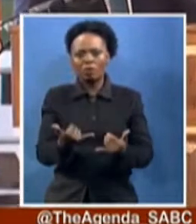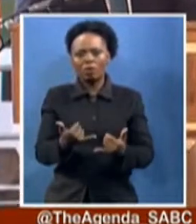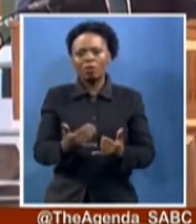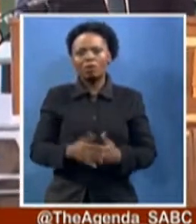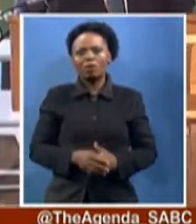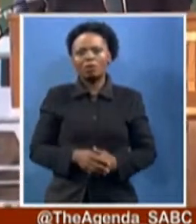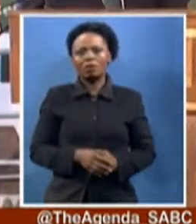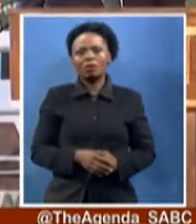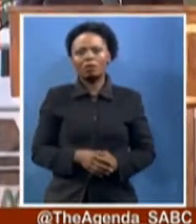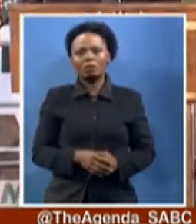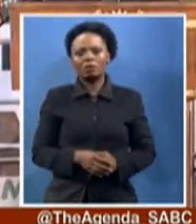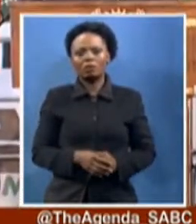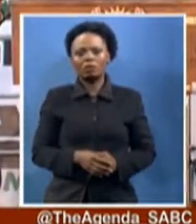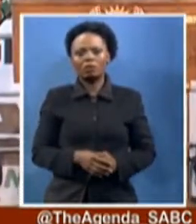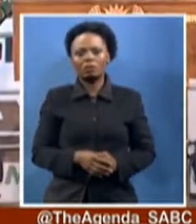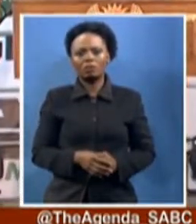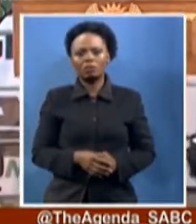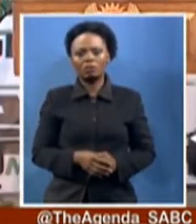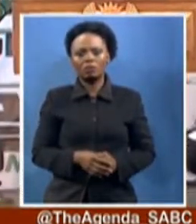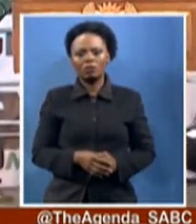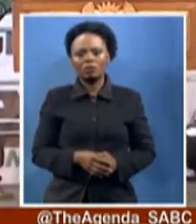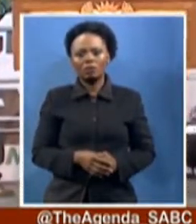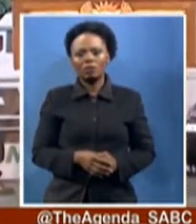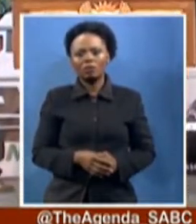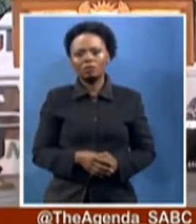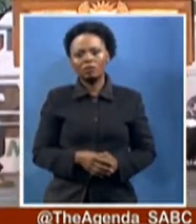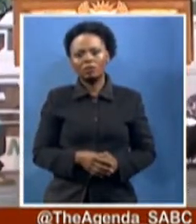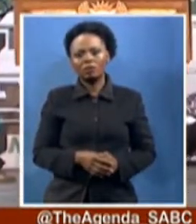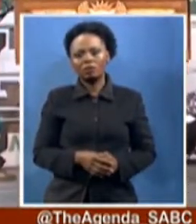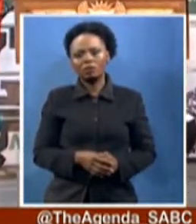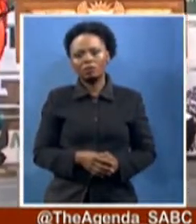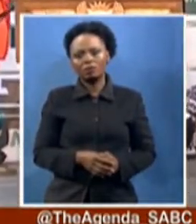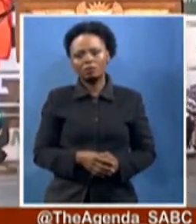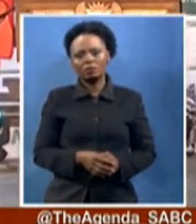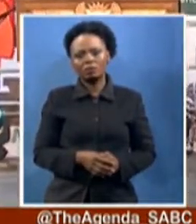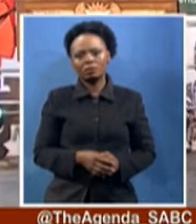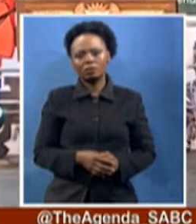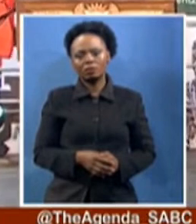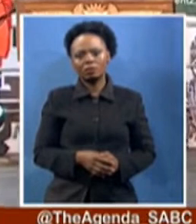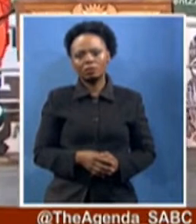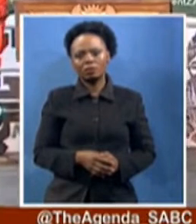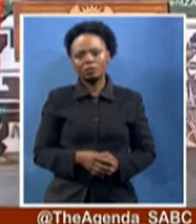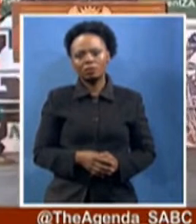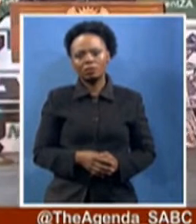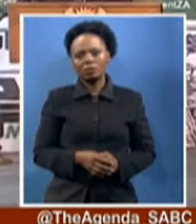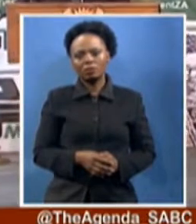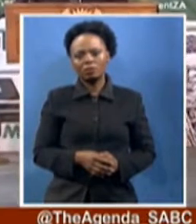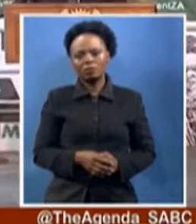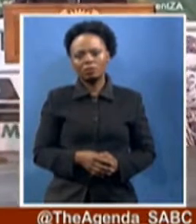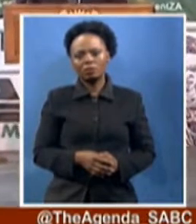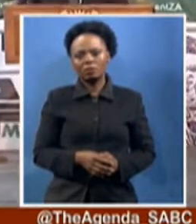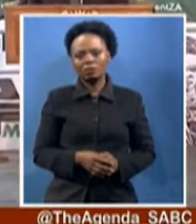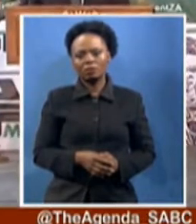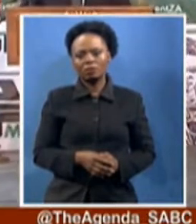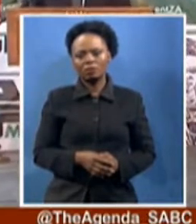Your Excellency, and many other of your colleagues and comrades.